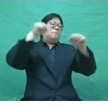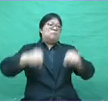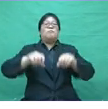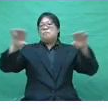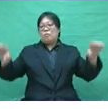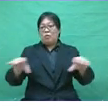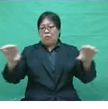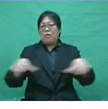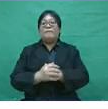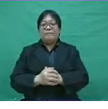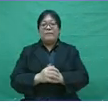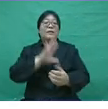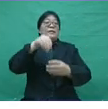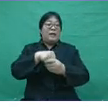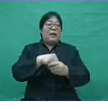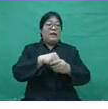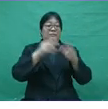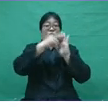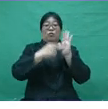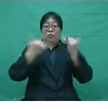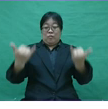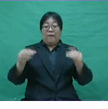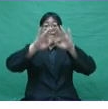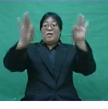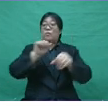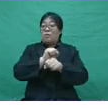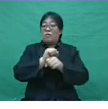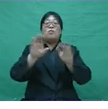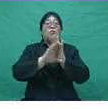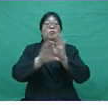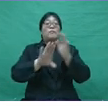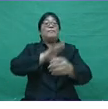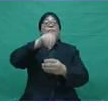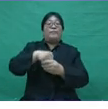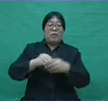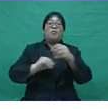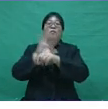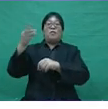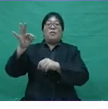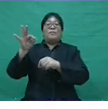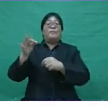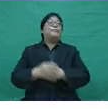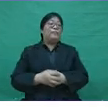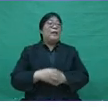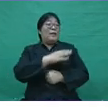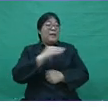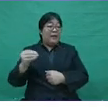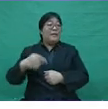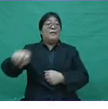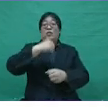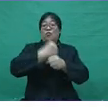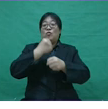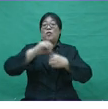them within the current legislative framework, such as the inclusion of the COVID-19 infection as an occupational